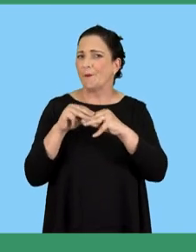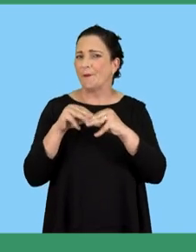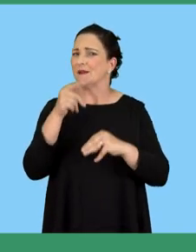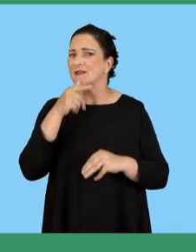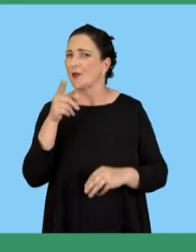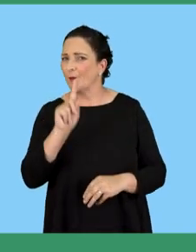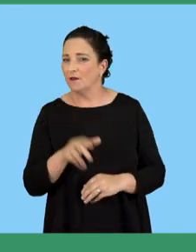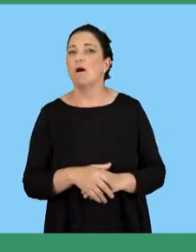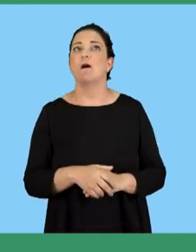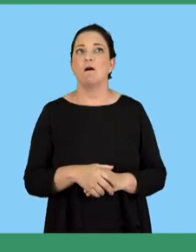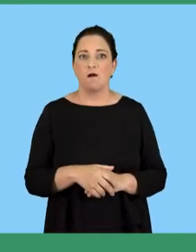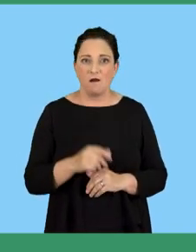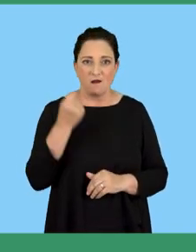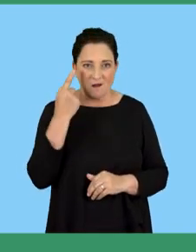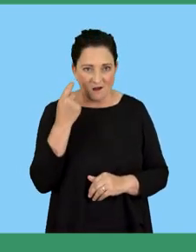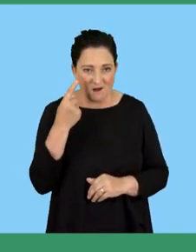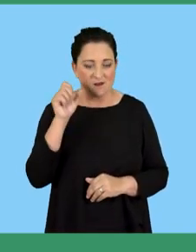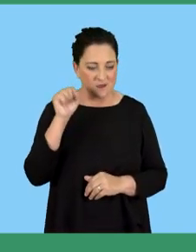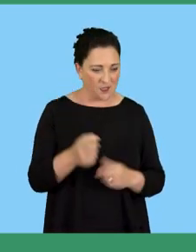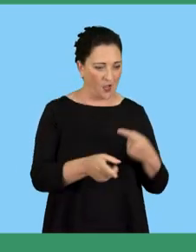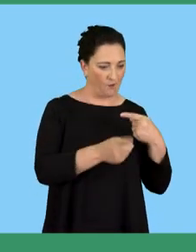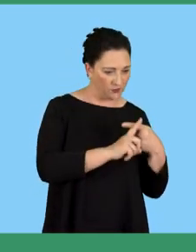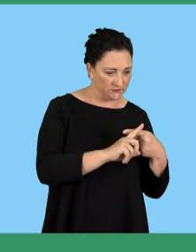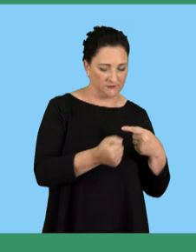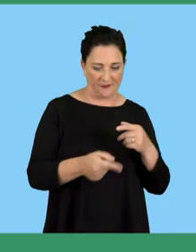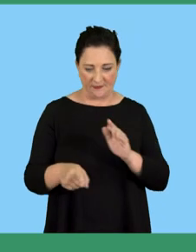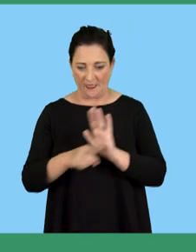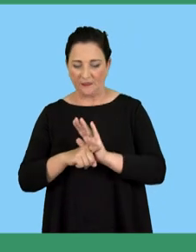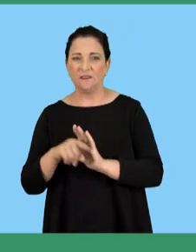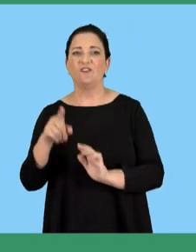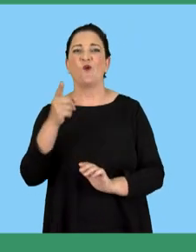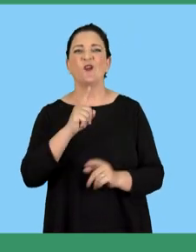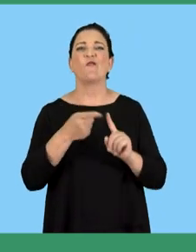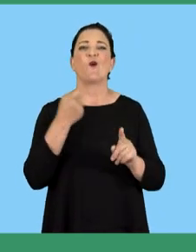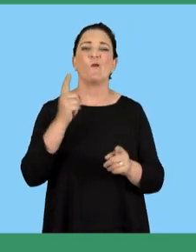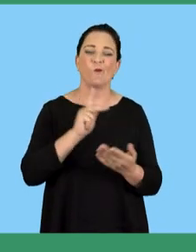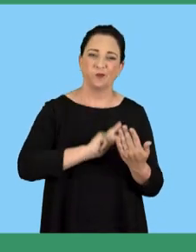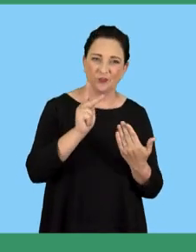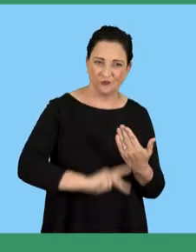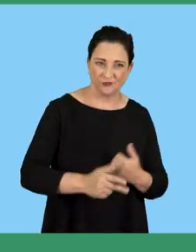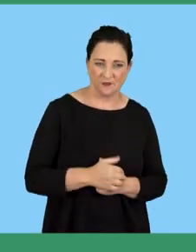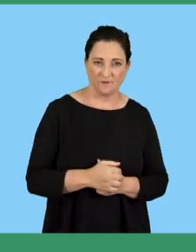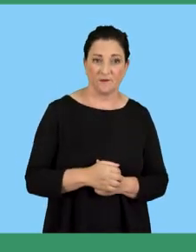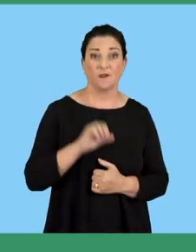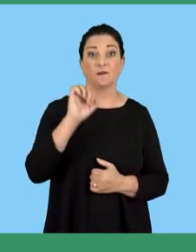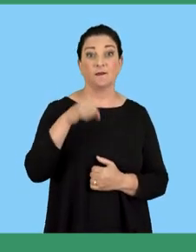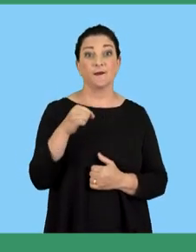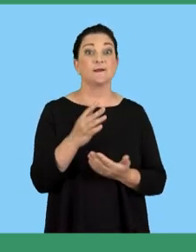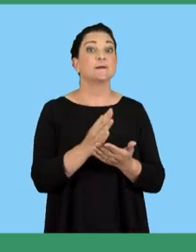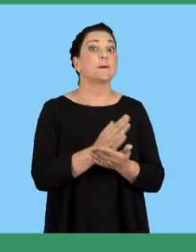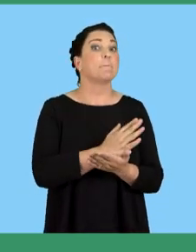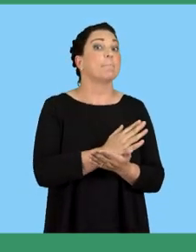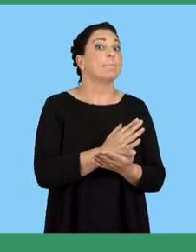then we'll get to understand to say what are the positives and negatives of the project. So some